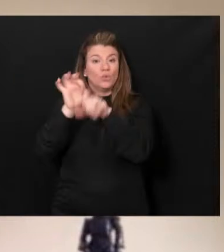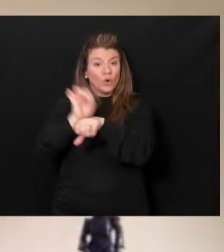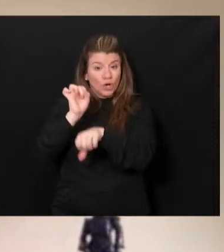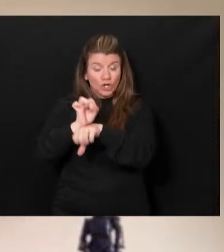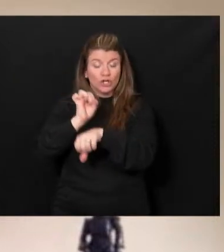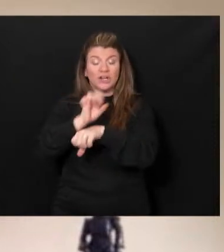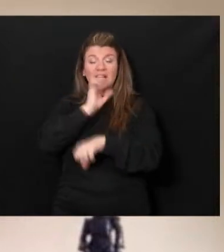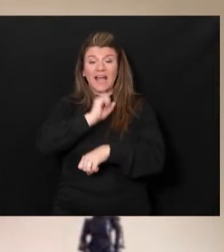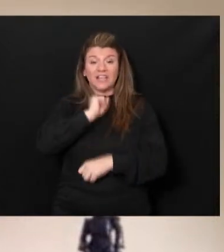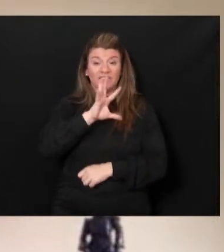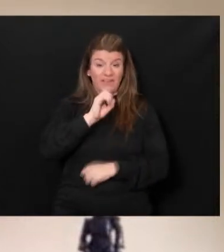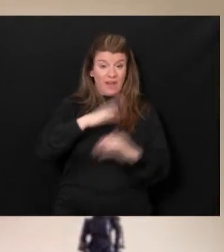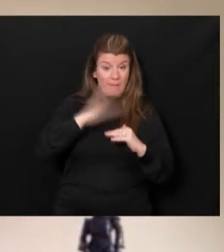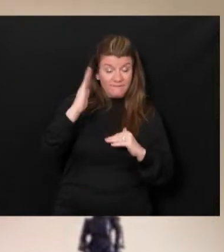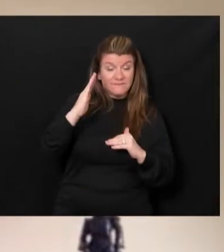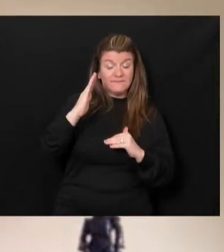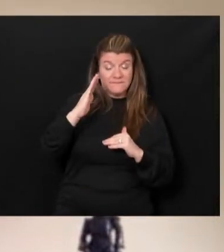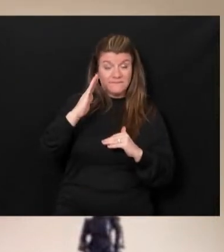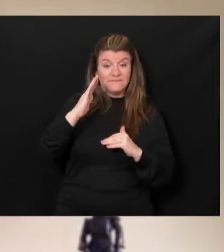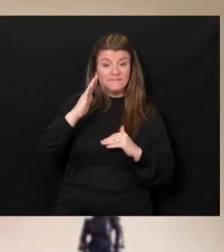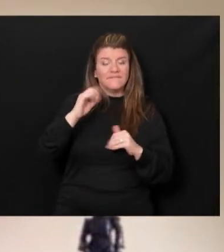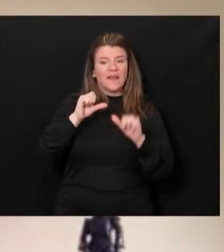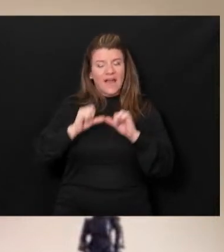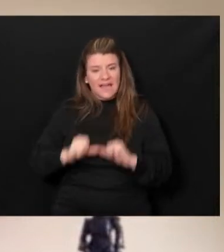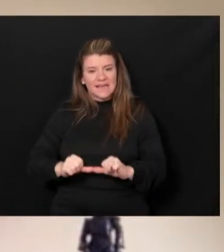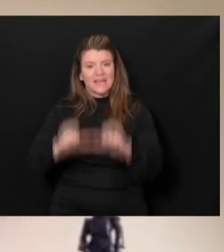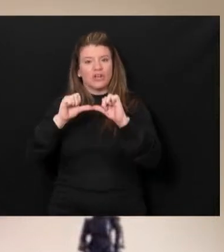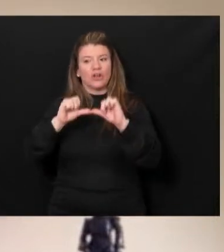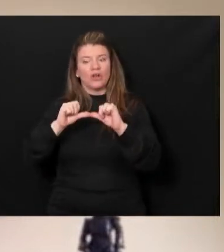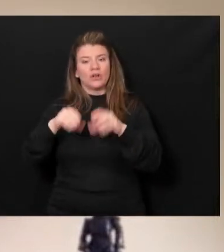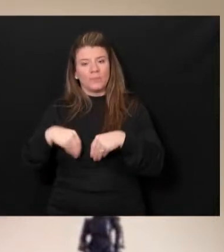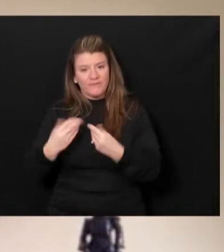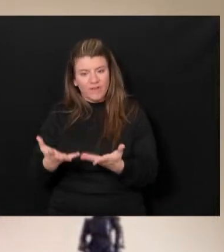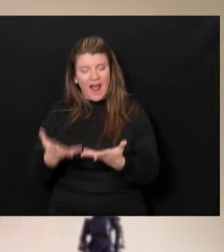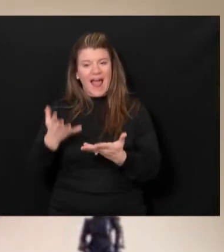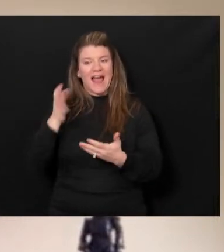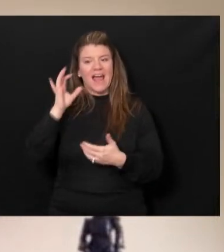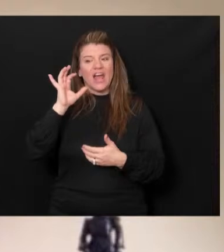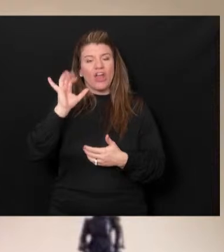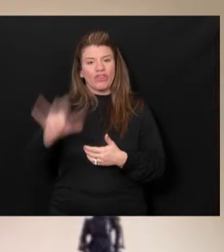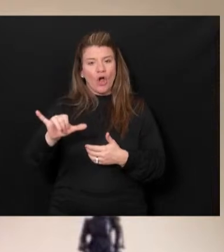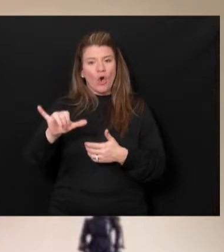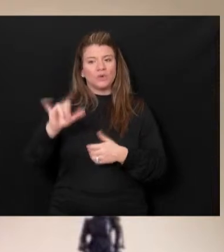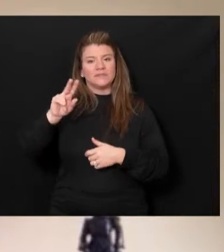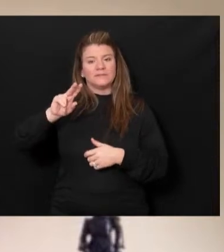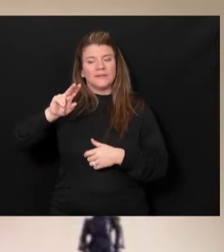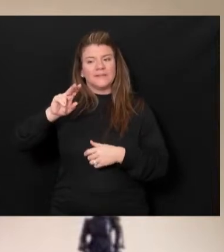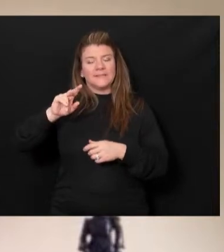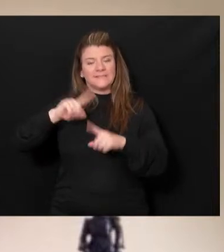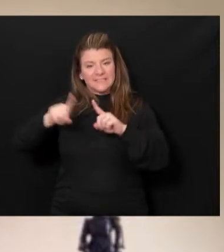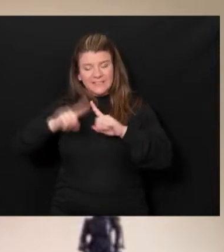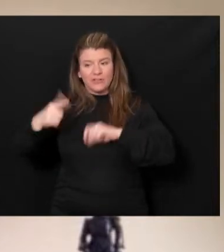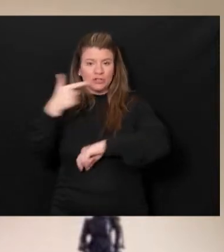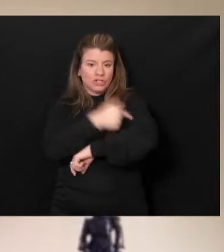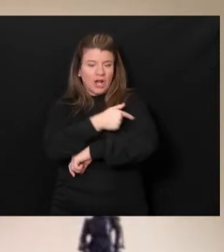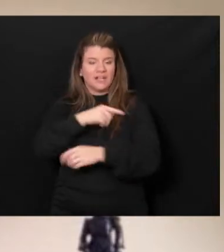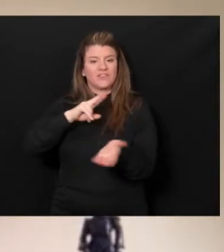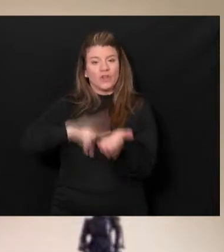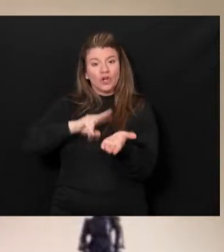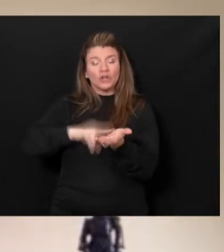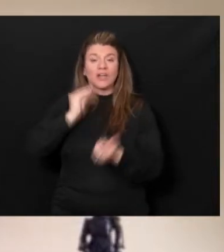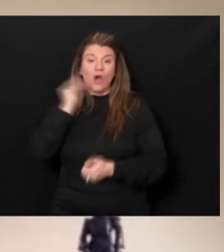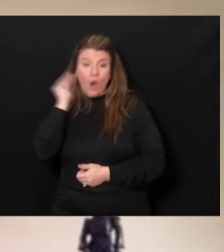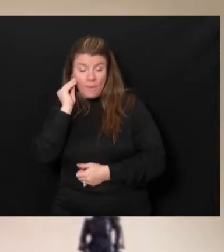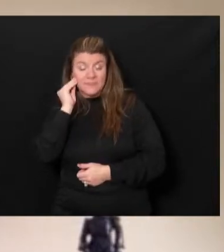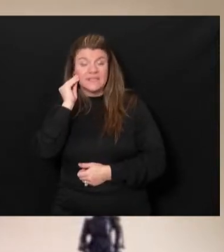age 50 and above, and continue to provide those maintenance doses to our nursing homes